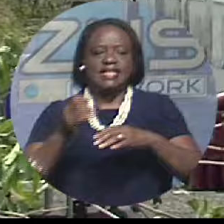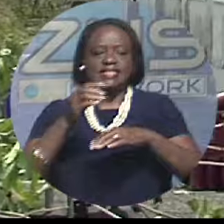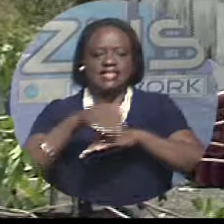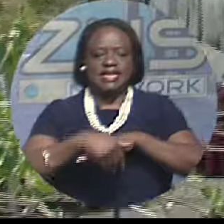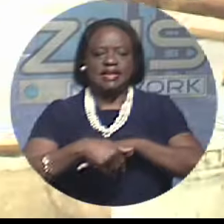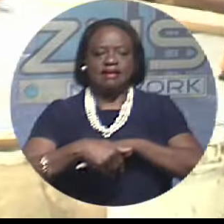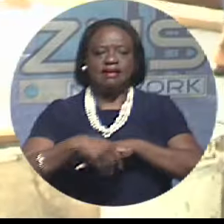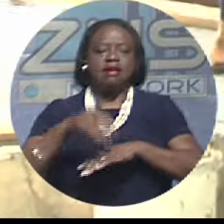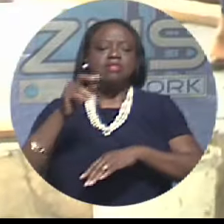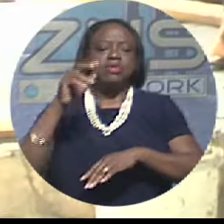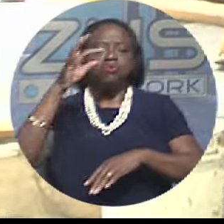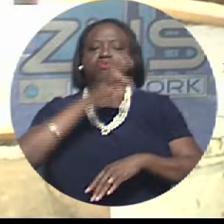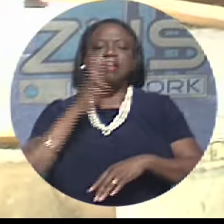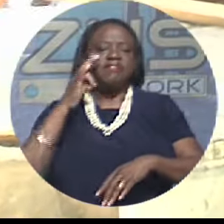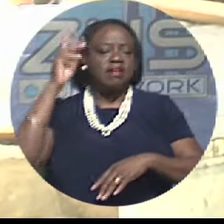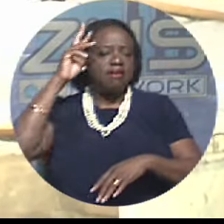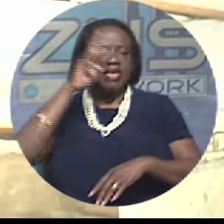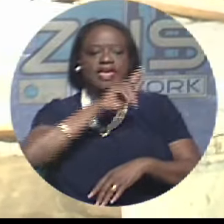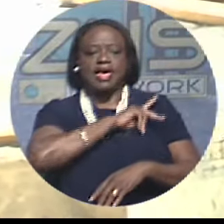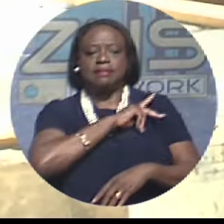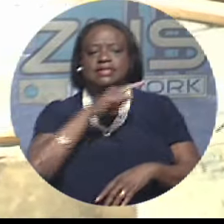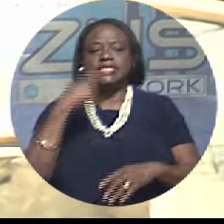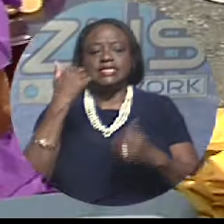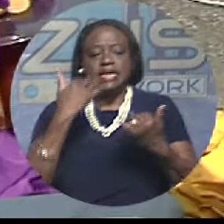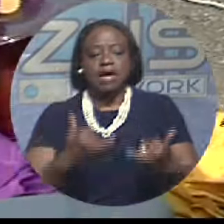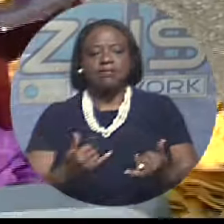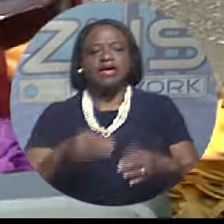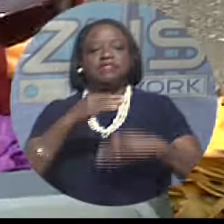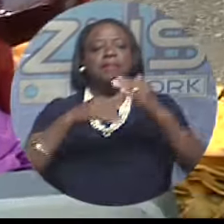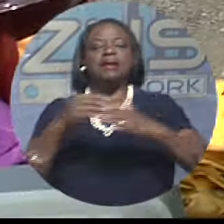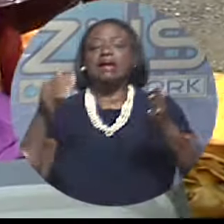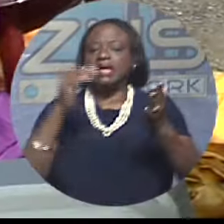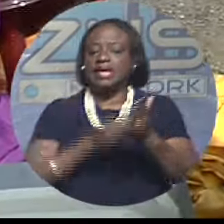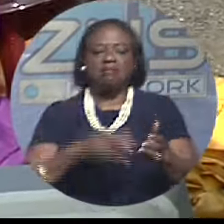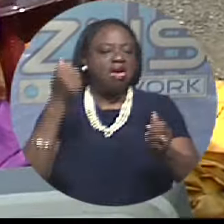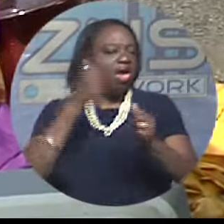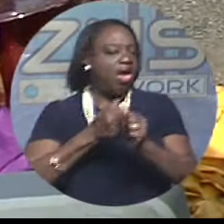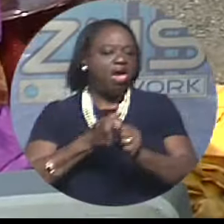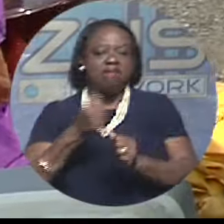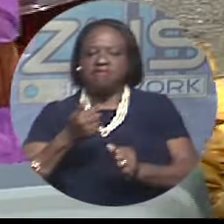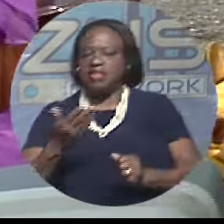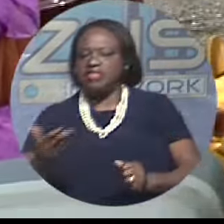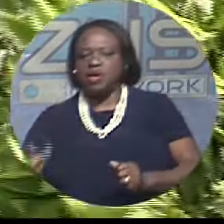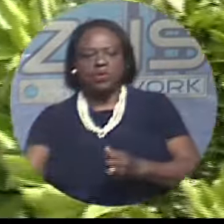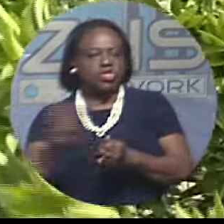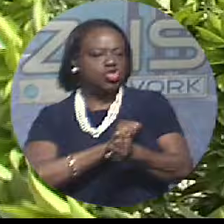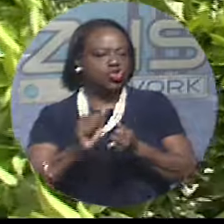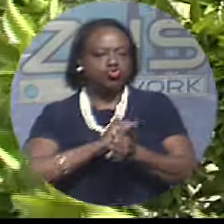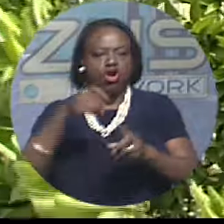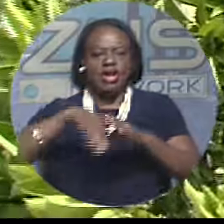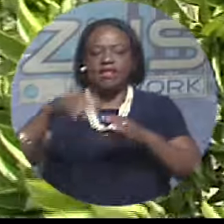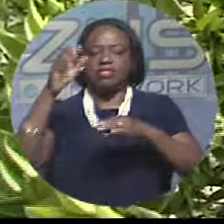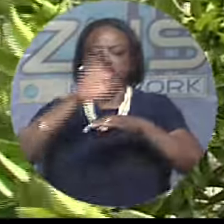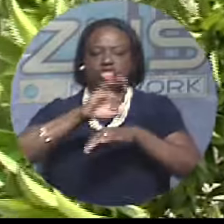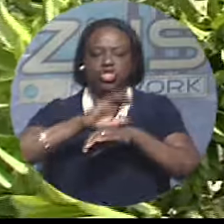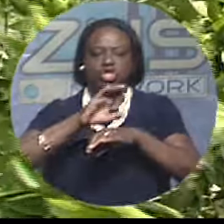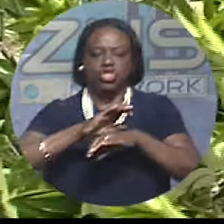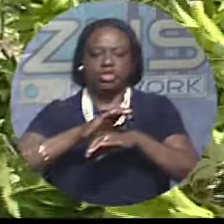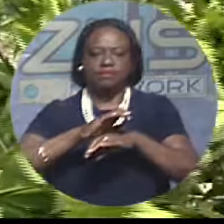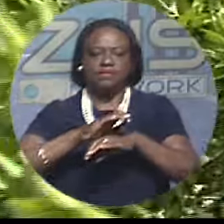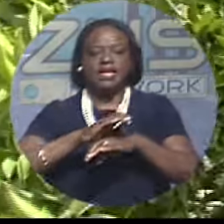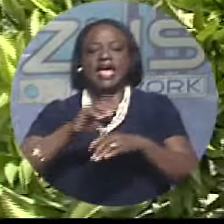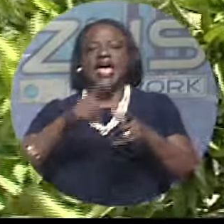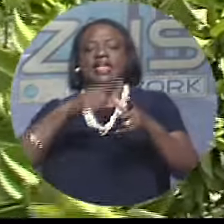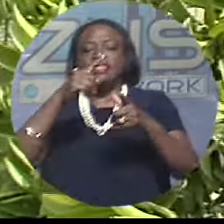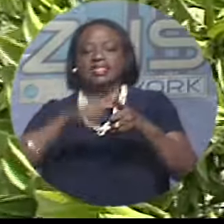Kemp, says they are once again in rebuilding mode as everything in the church was destroyed during the storm. A short way up the street,